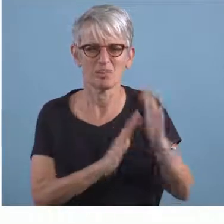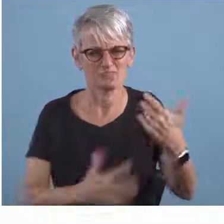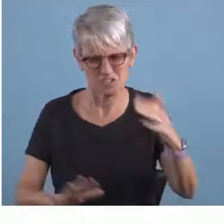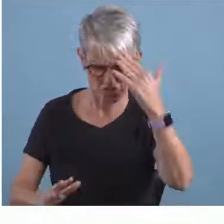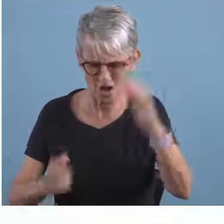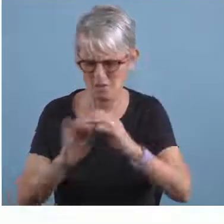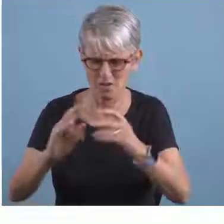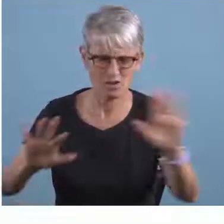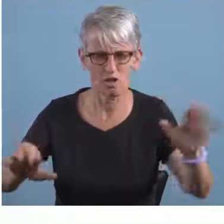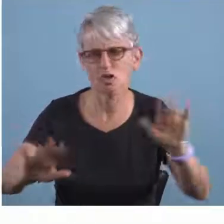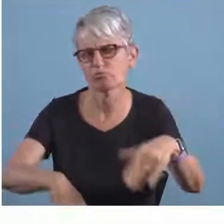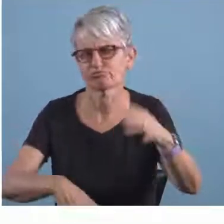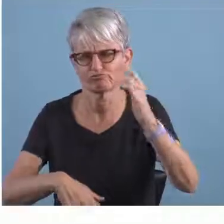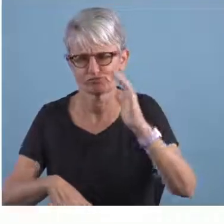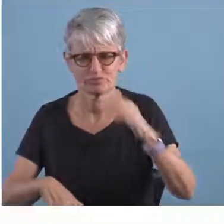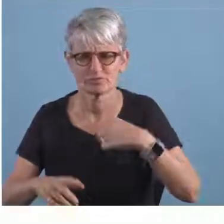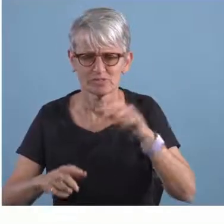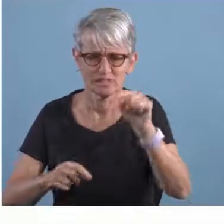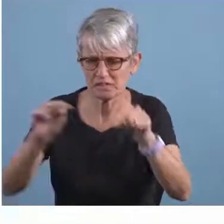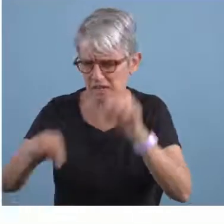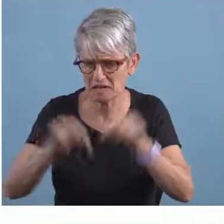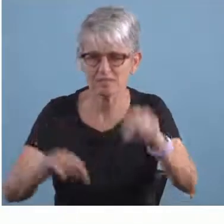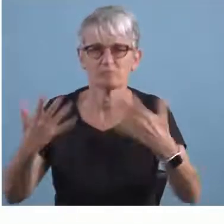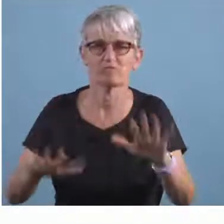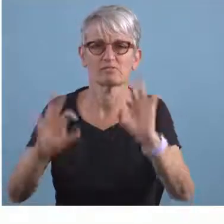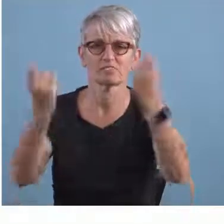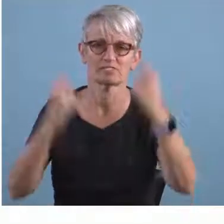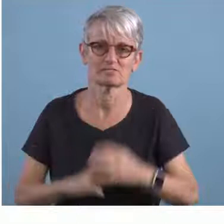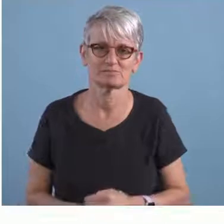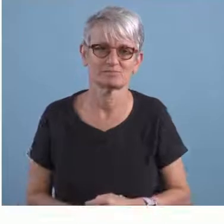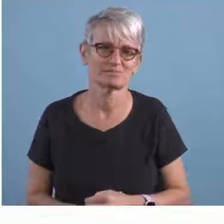They just say, oh yeah, right, just click this button, it fixes the problem. So